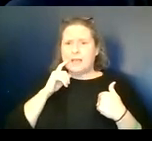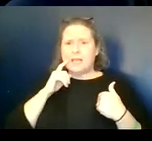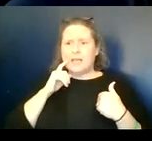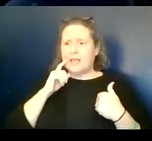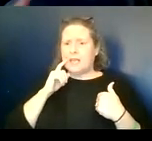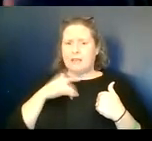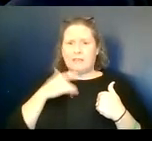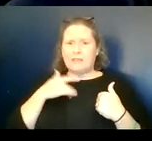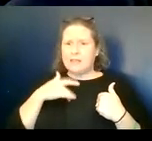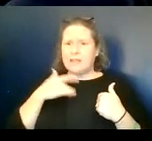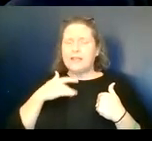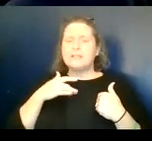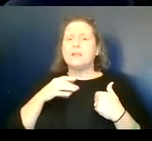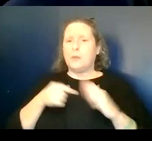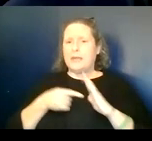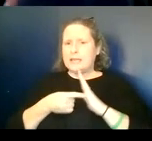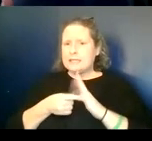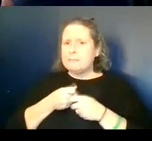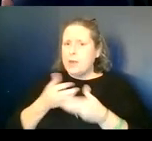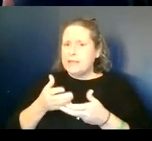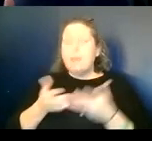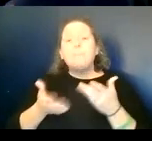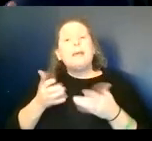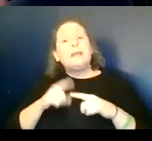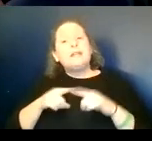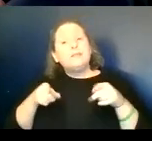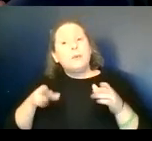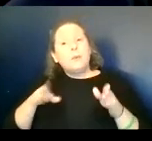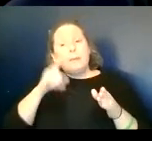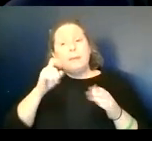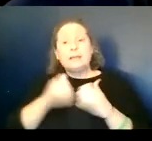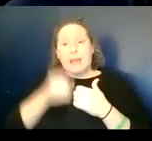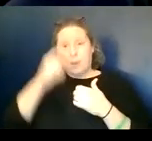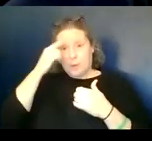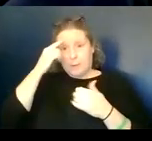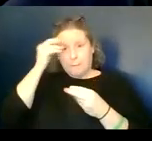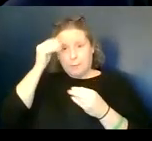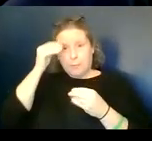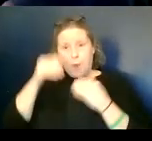we process things or how we function in the world.